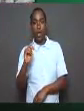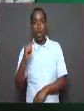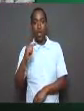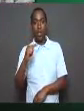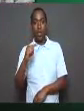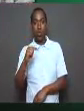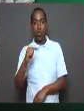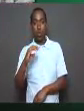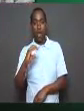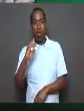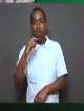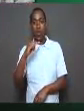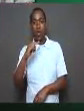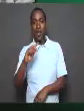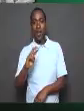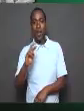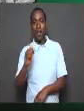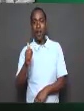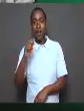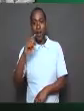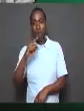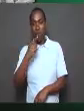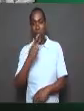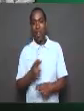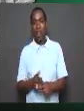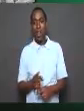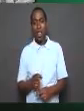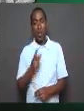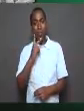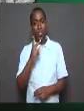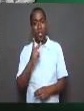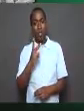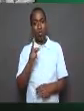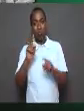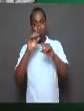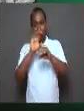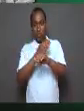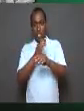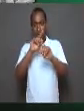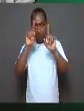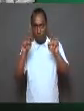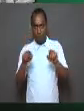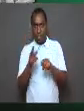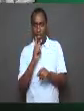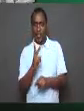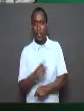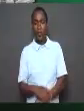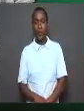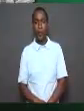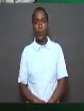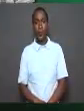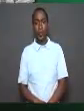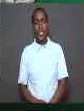Electron micrographs show the surface of the cells. They also show